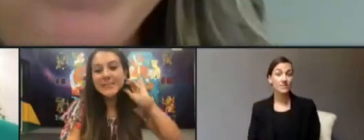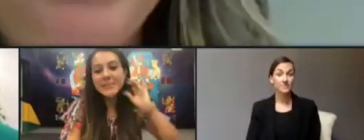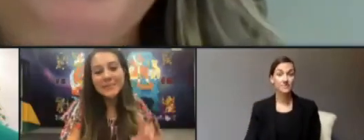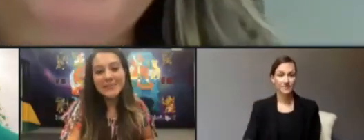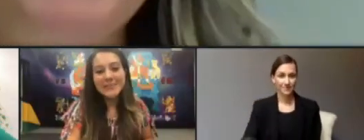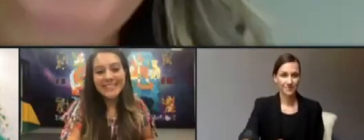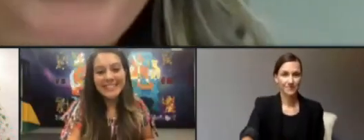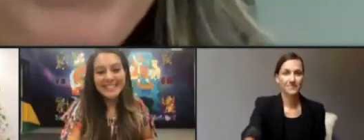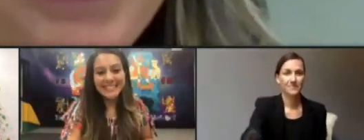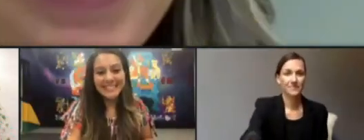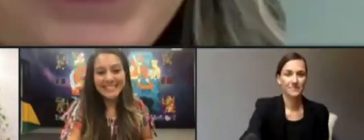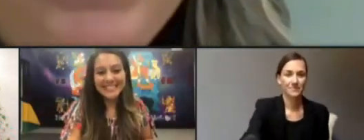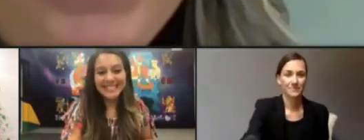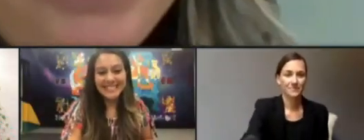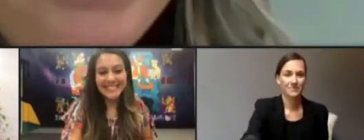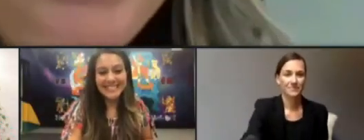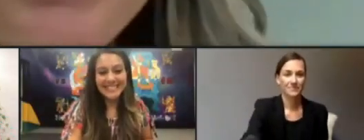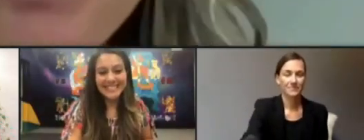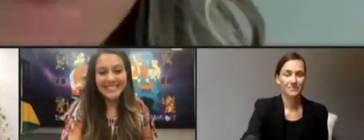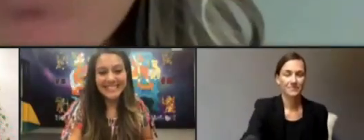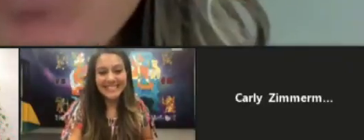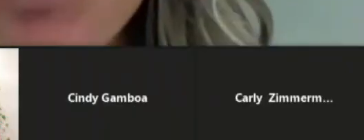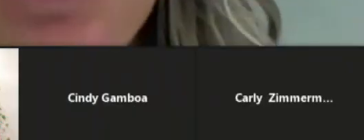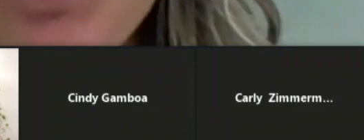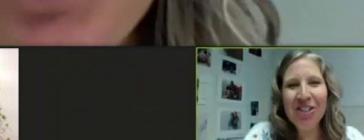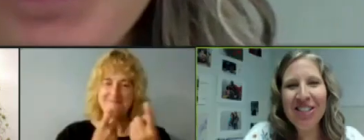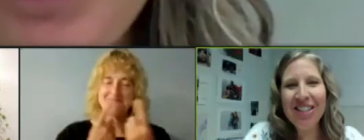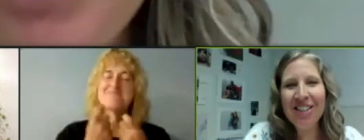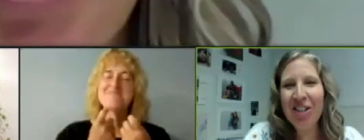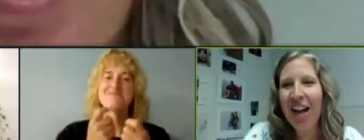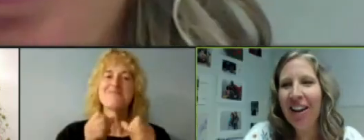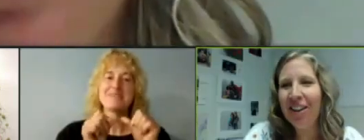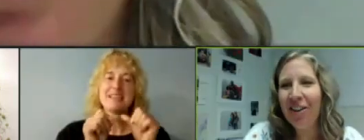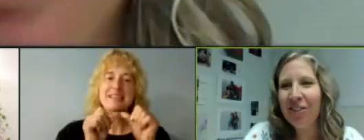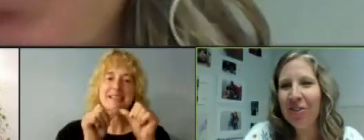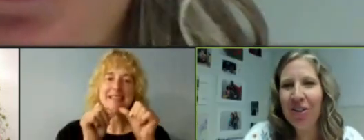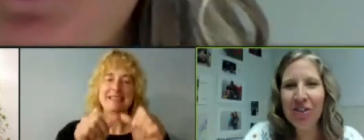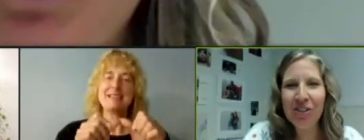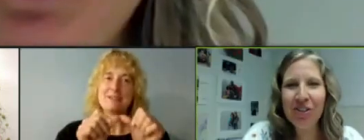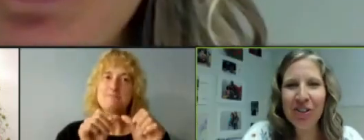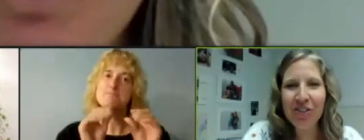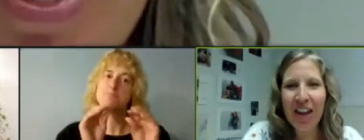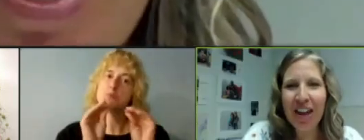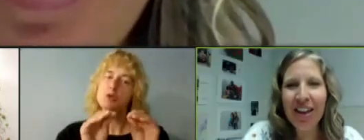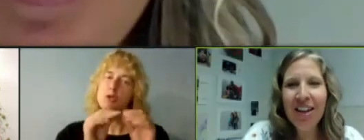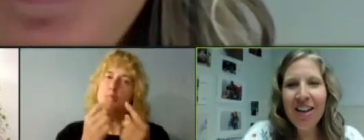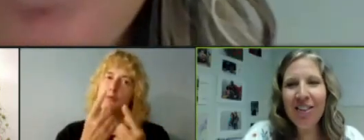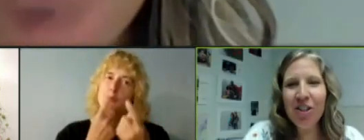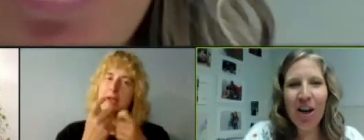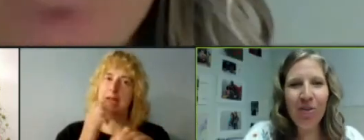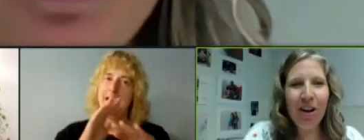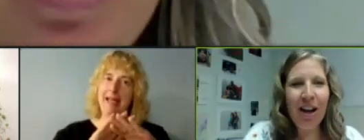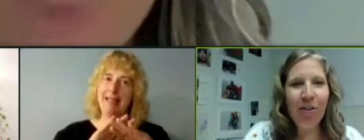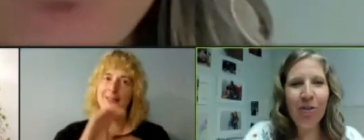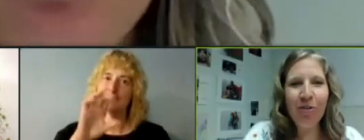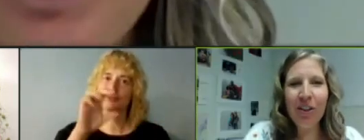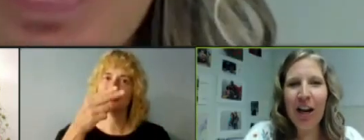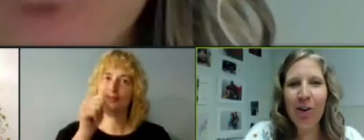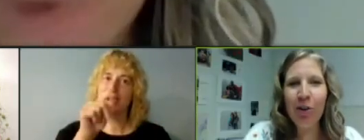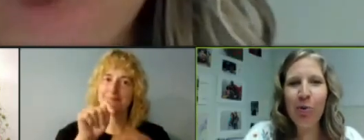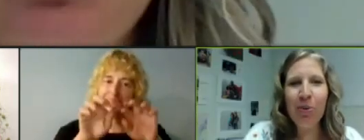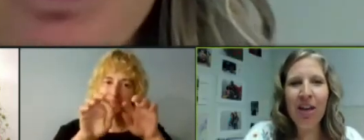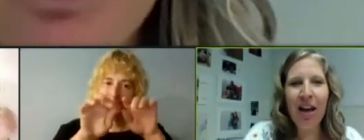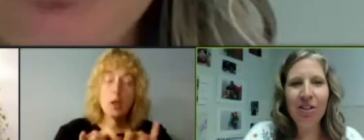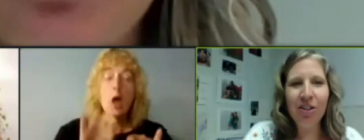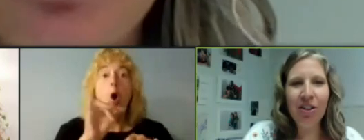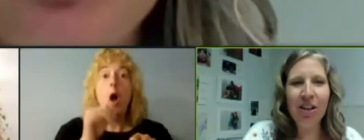rolling in. So continue to post your questions in the chat. And also there's a survey in the chat right now. If you fill it